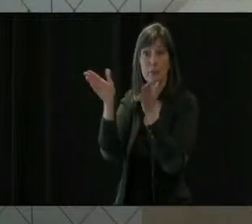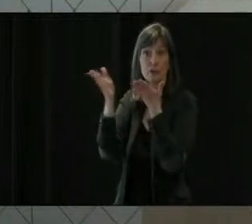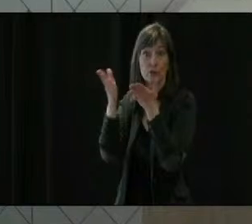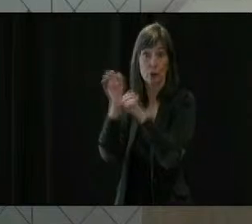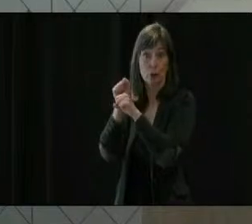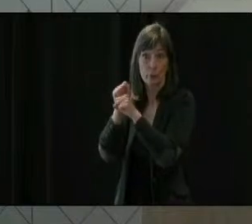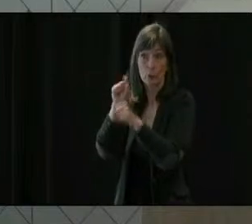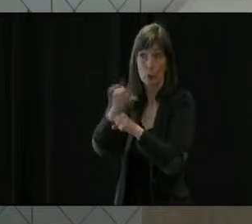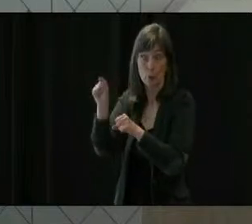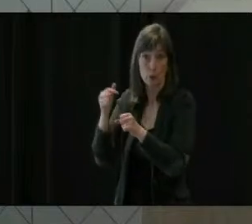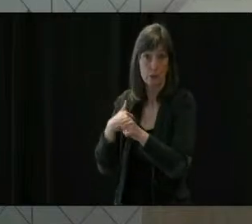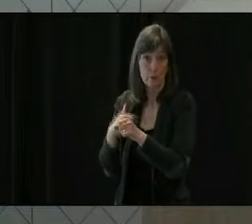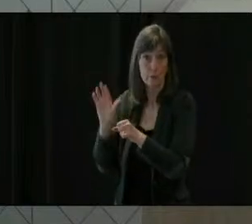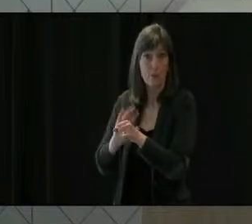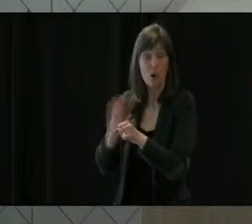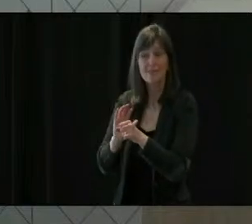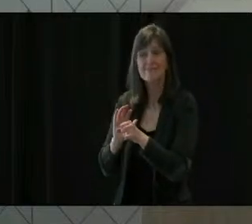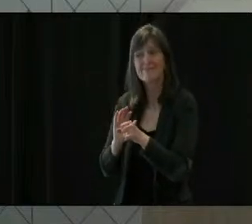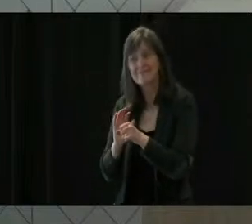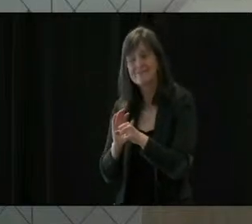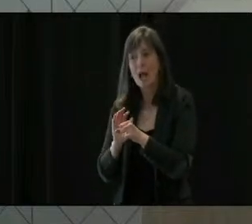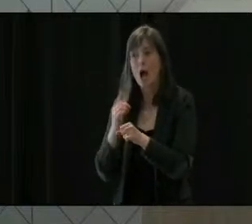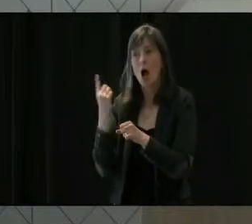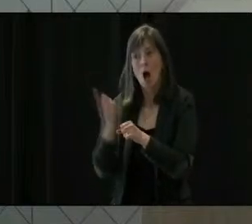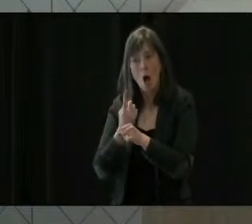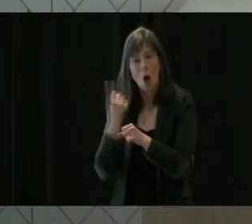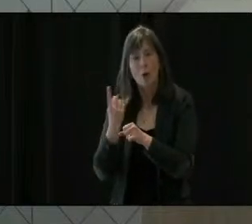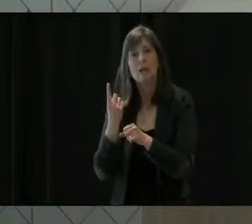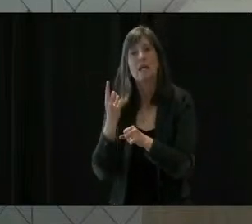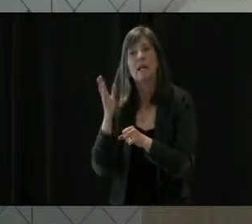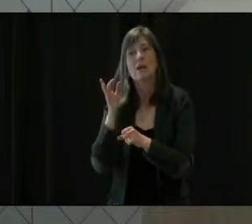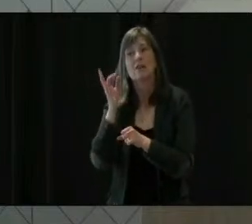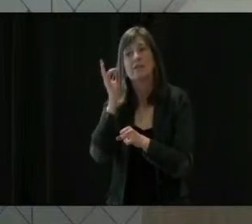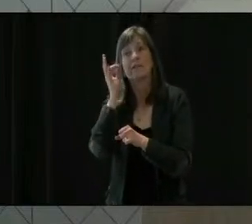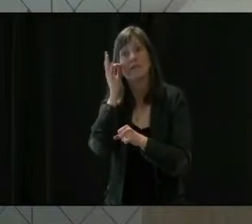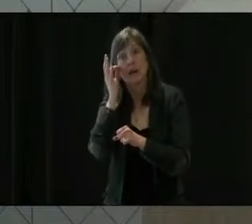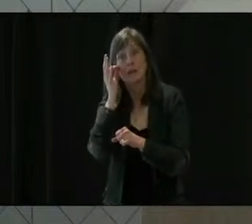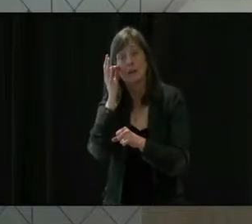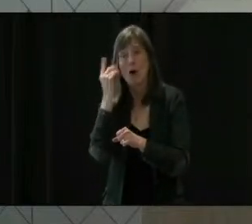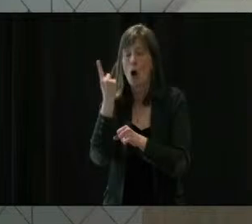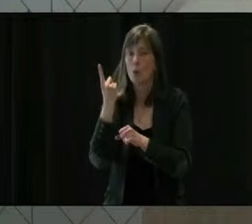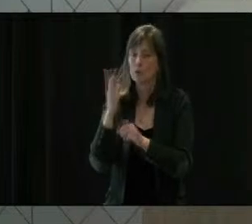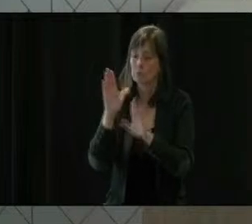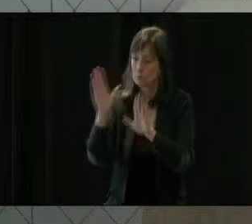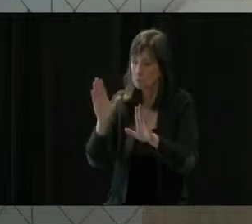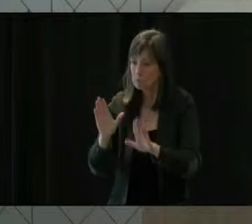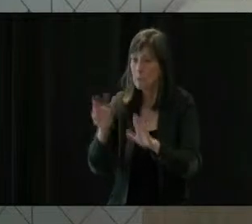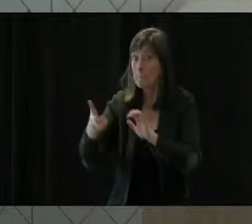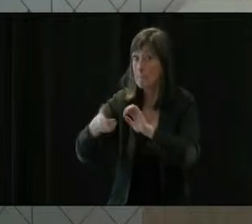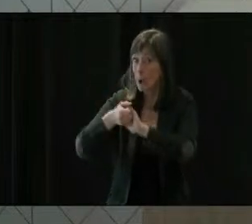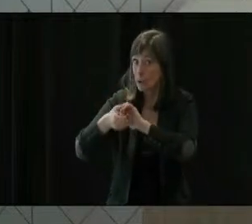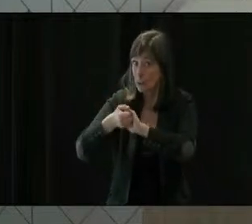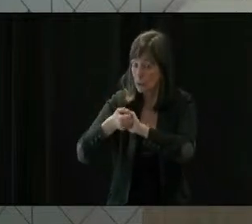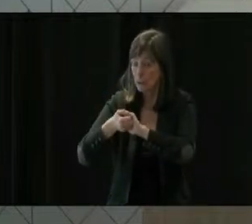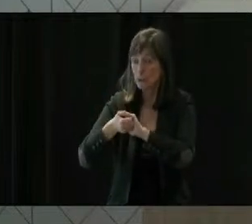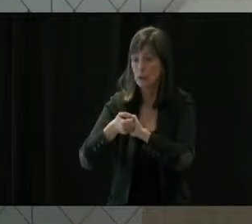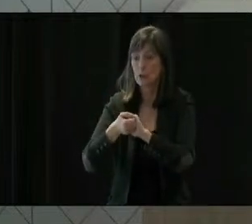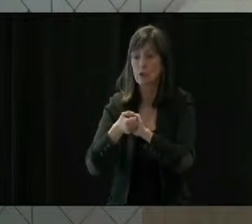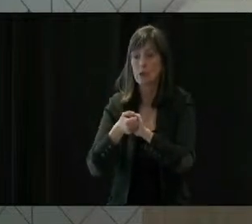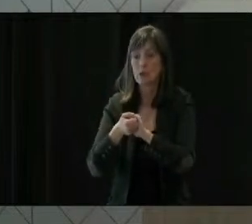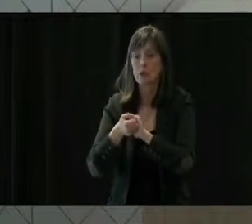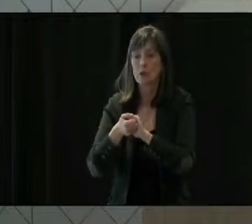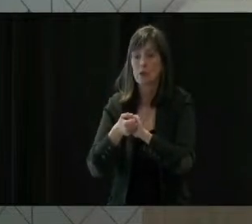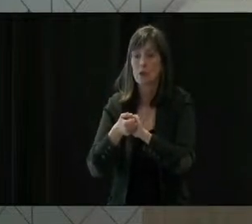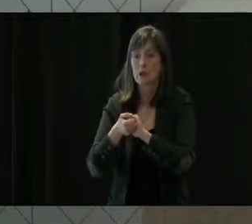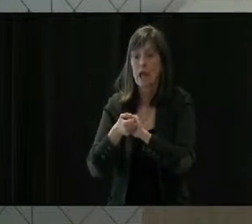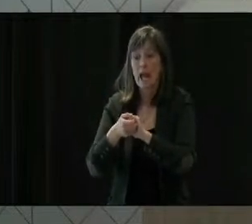government has always been an outstanding partner, and it is certainly the strength